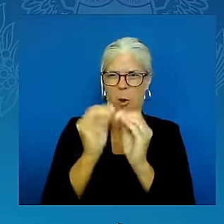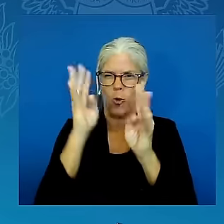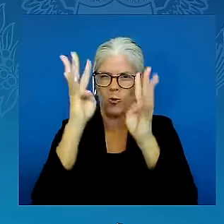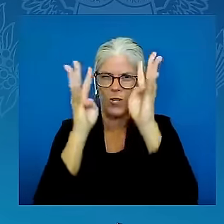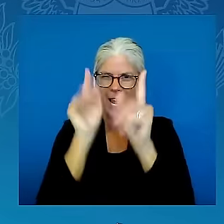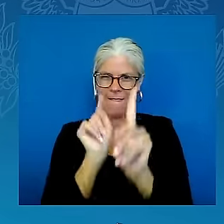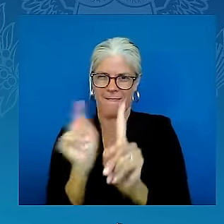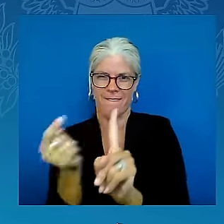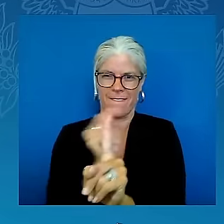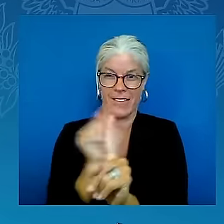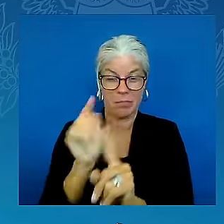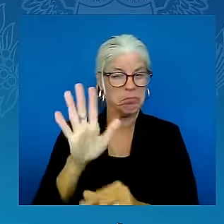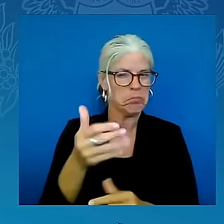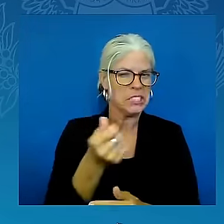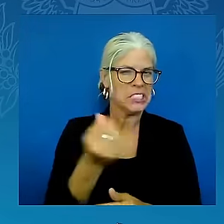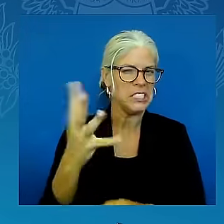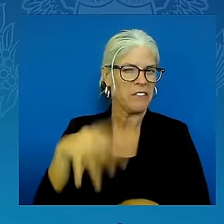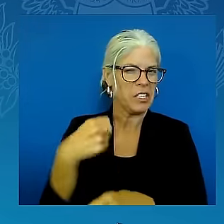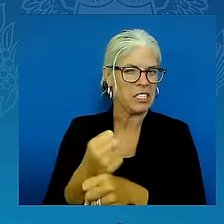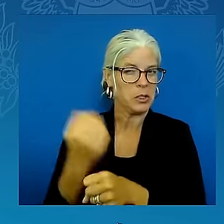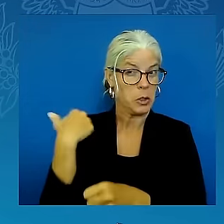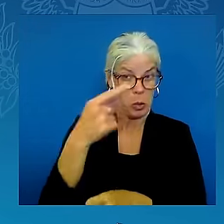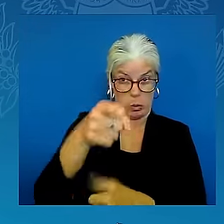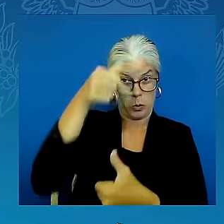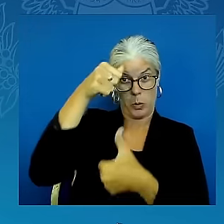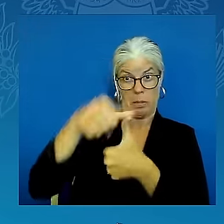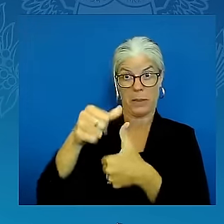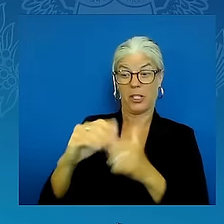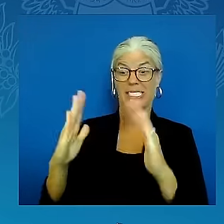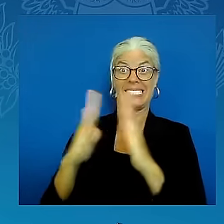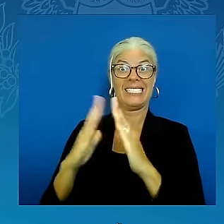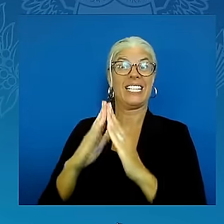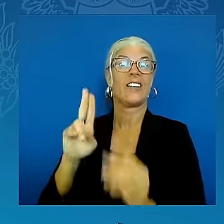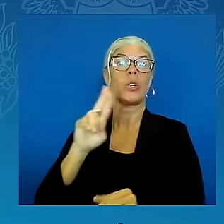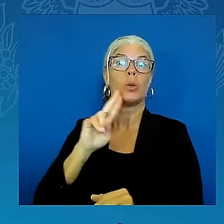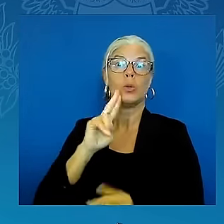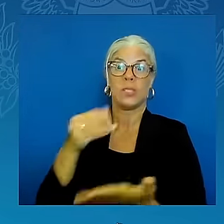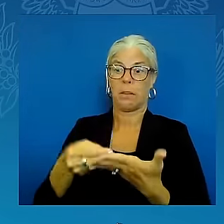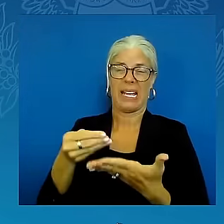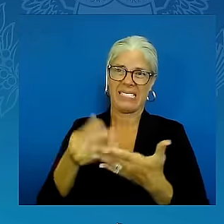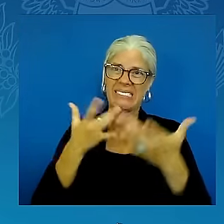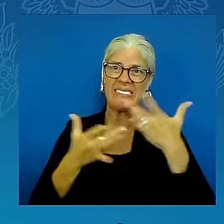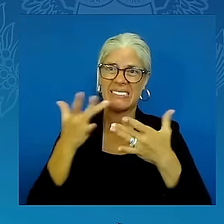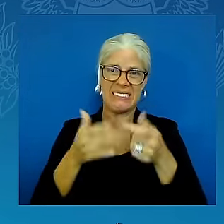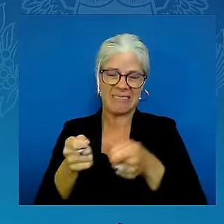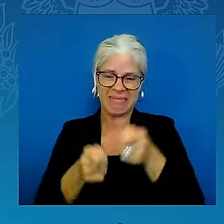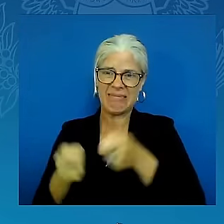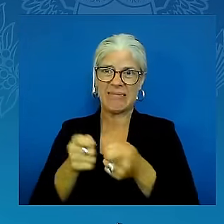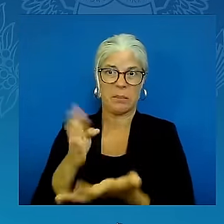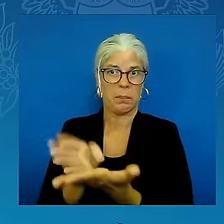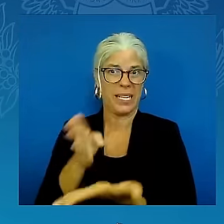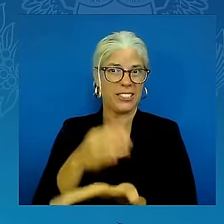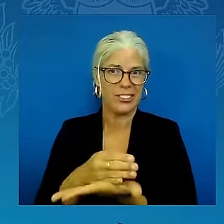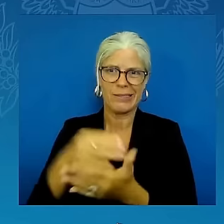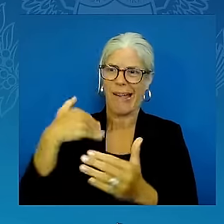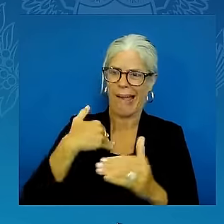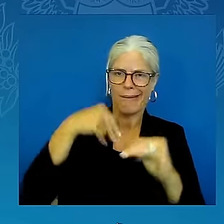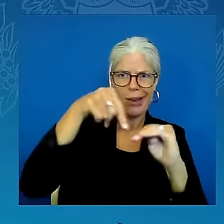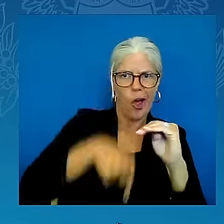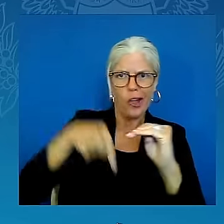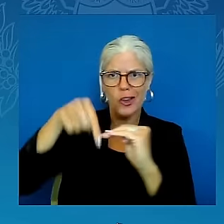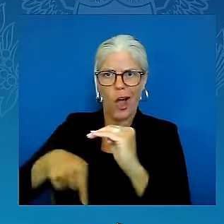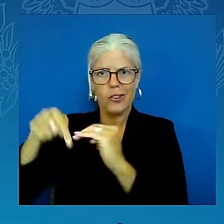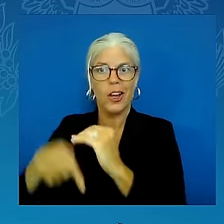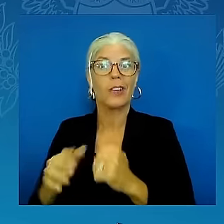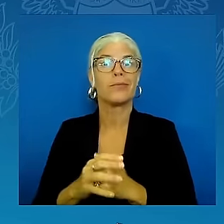shortfall, and to save money, decided to close a number of public pools in the middle of